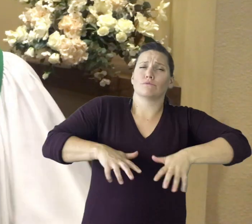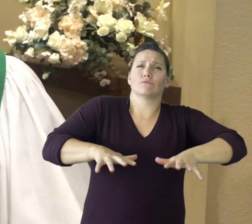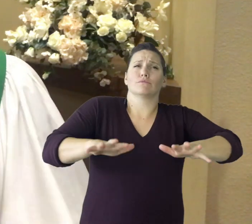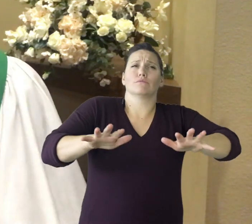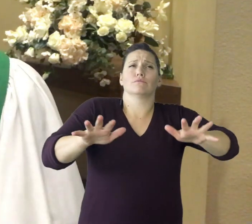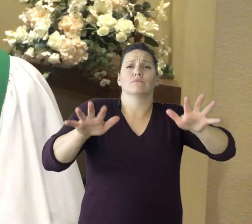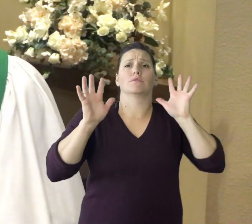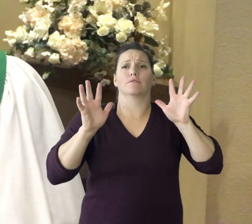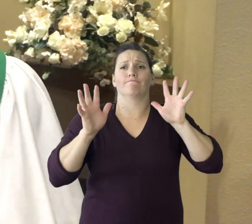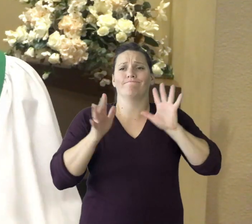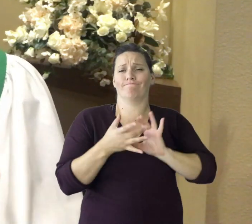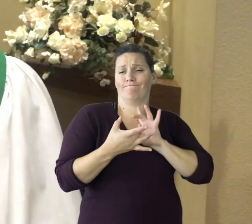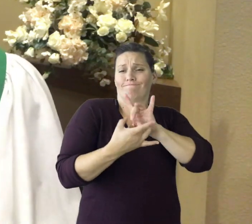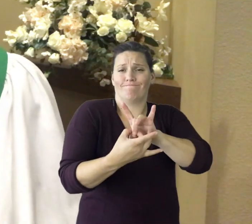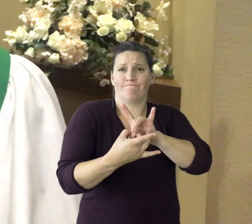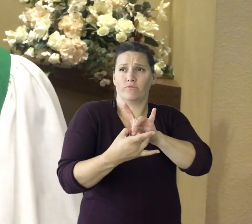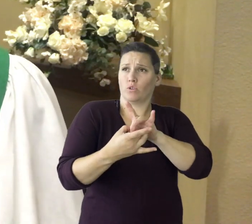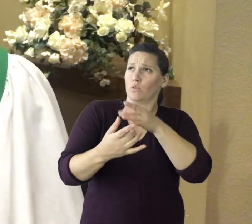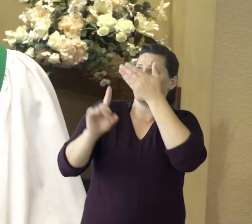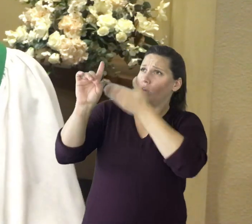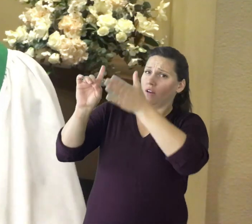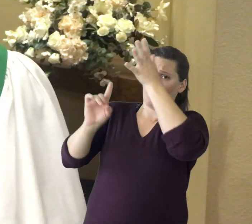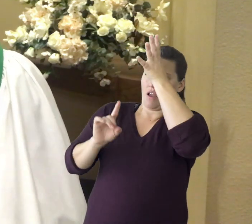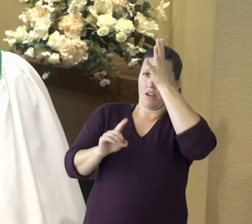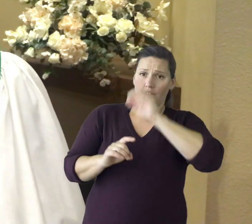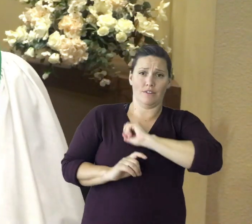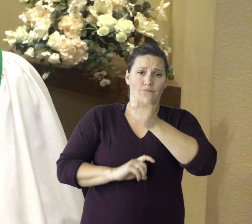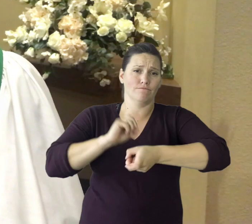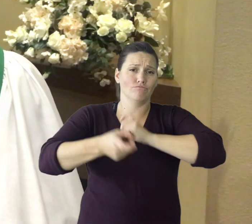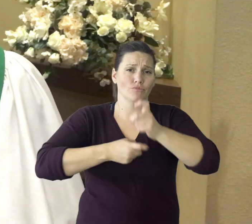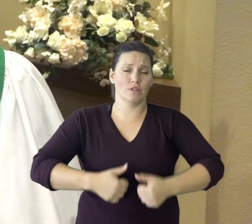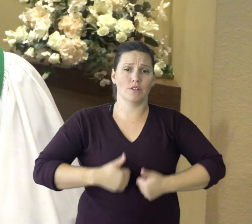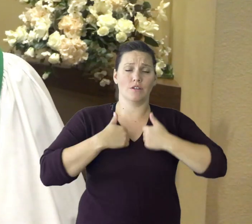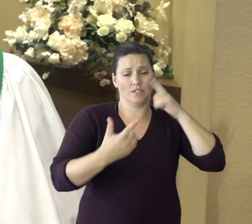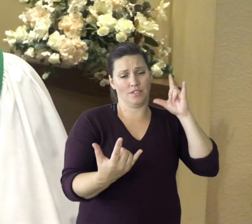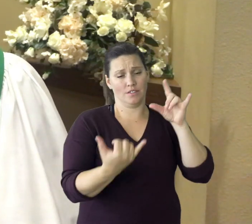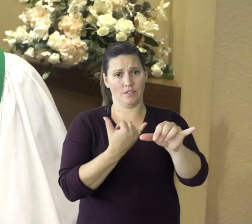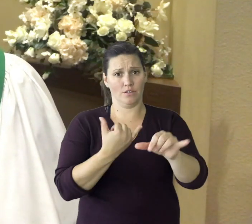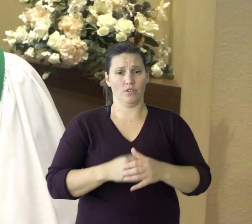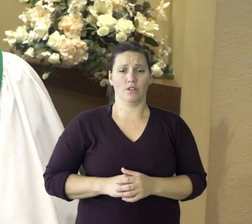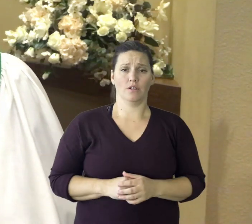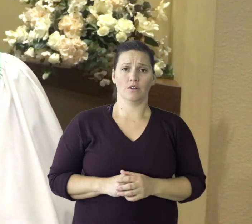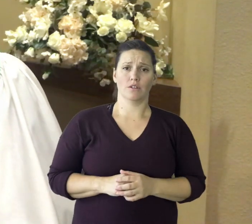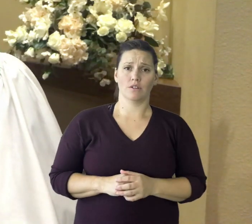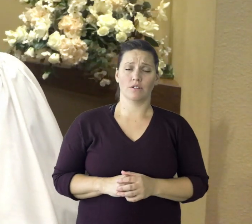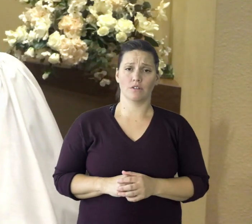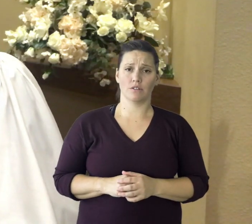God, whose sacrifice reconciles you with the Father and gives you eternal